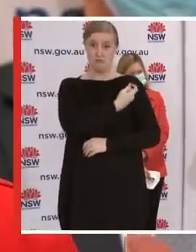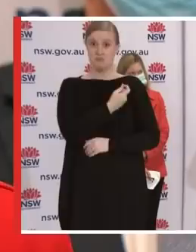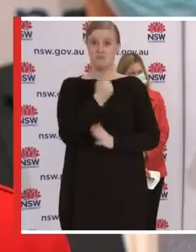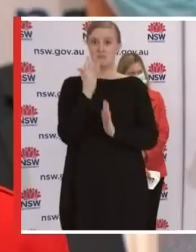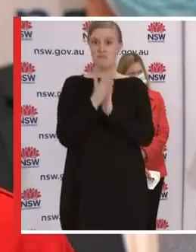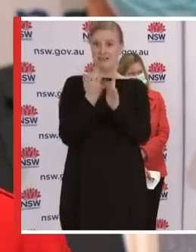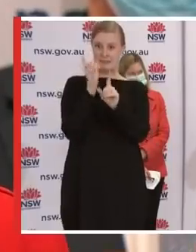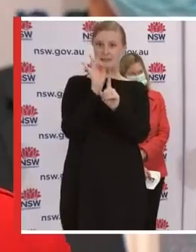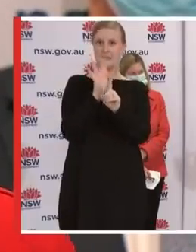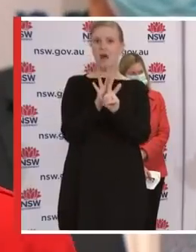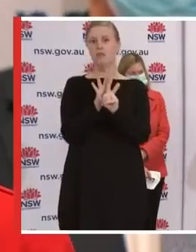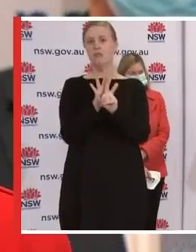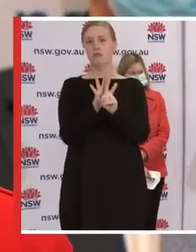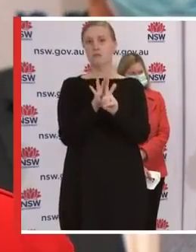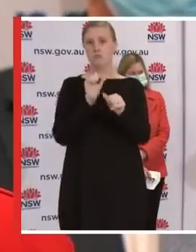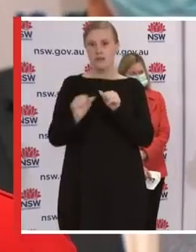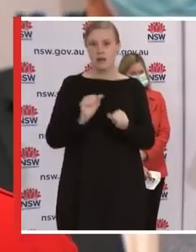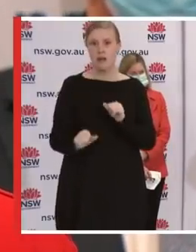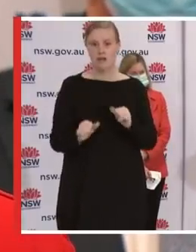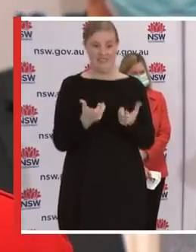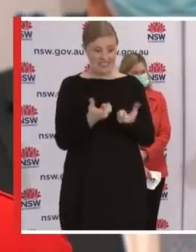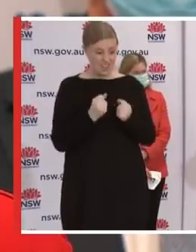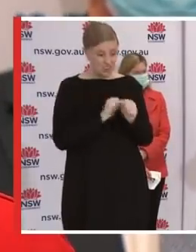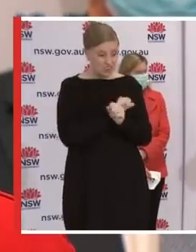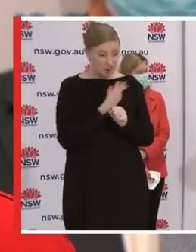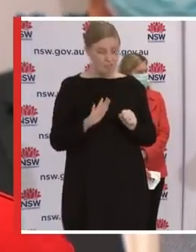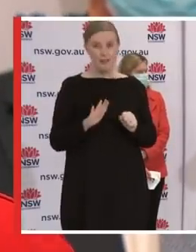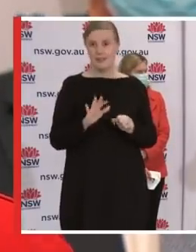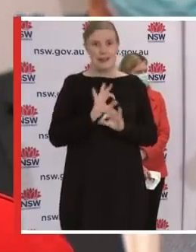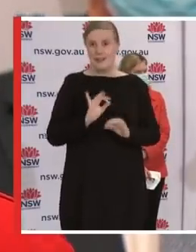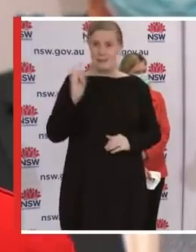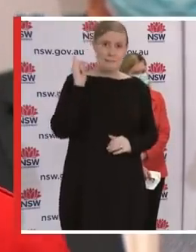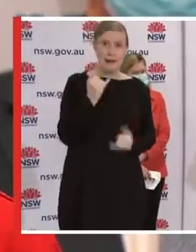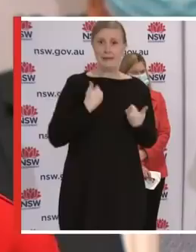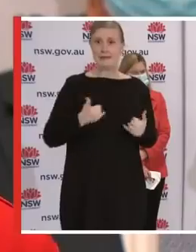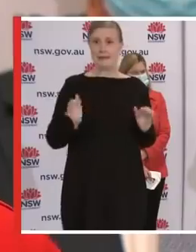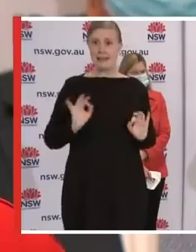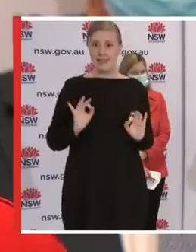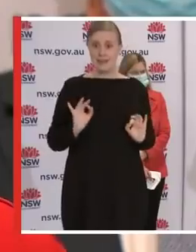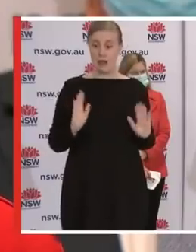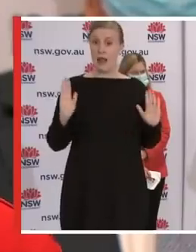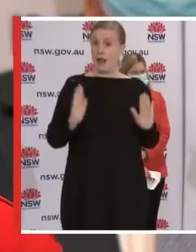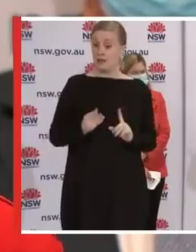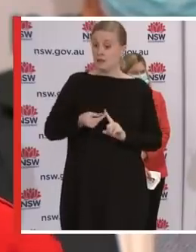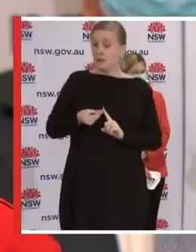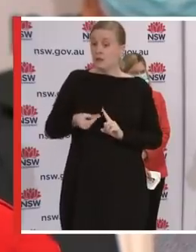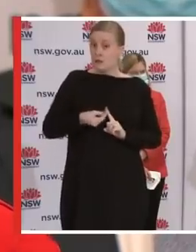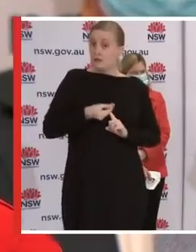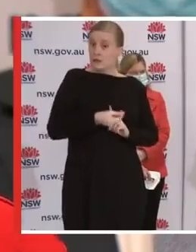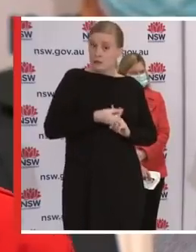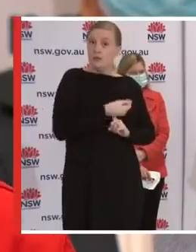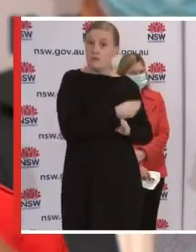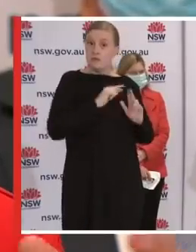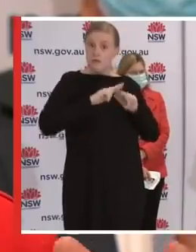the people around you, your family, your loved ones, the people that you live with and work with, from getting sick, because they won't get it from you because you're not going to get